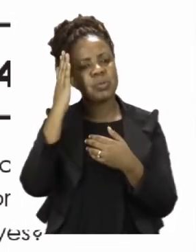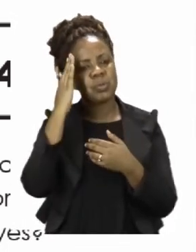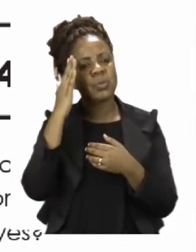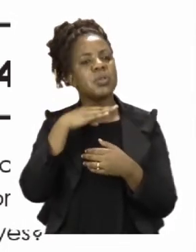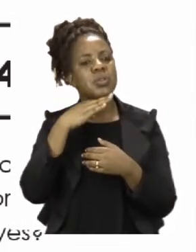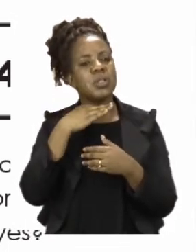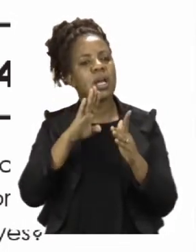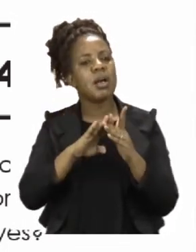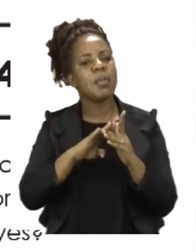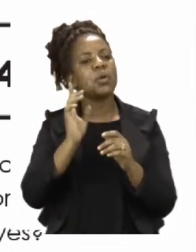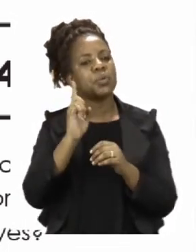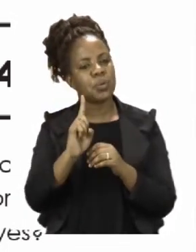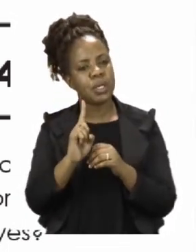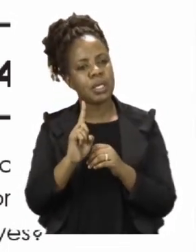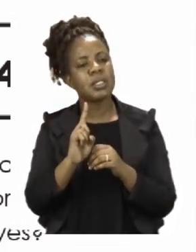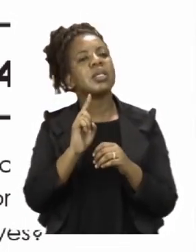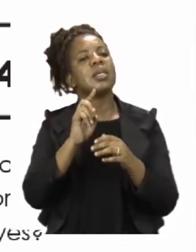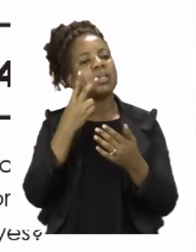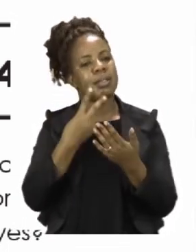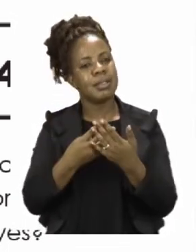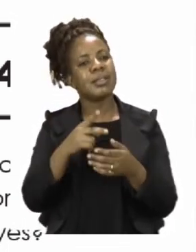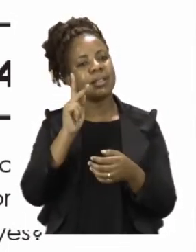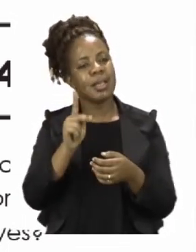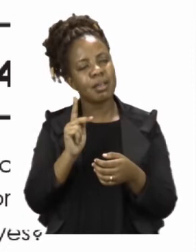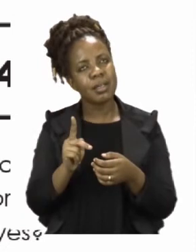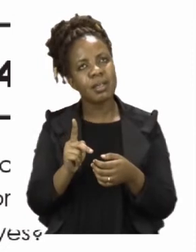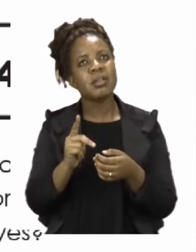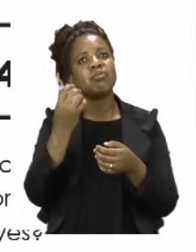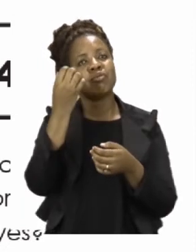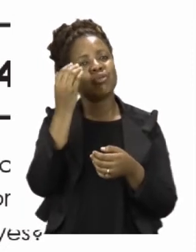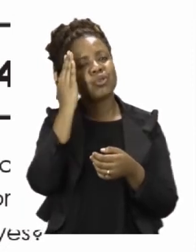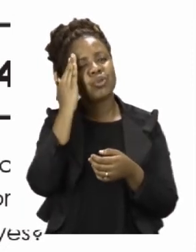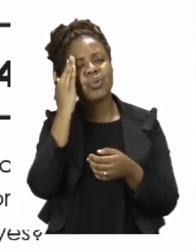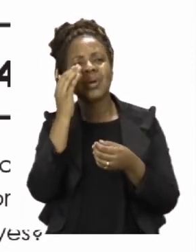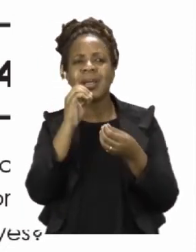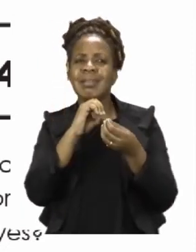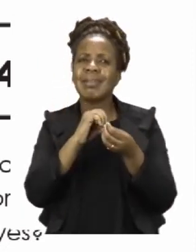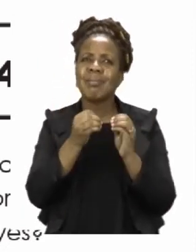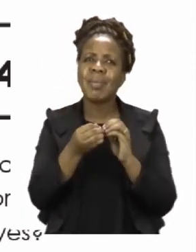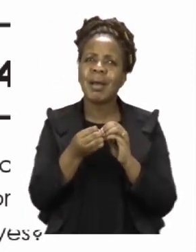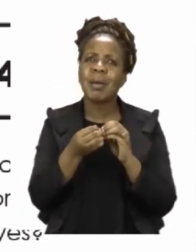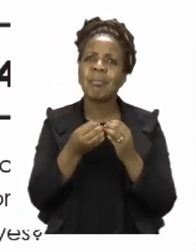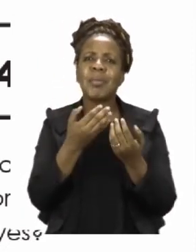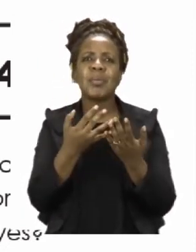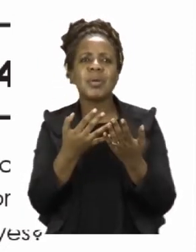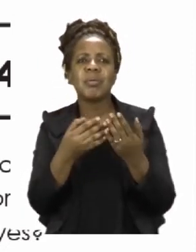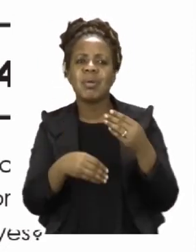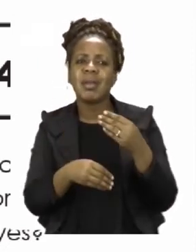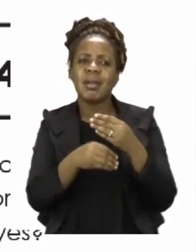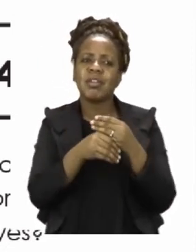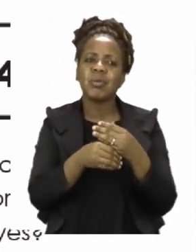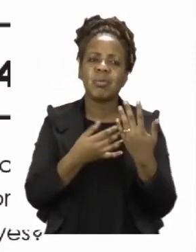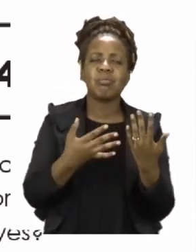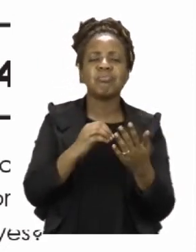only when the sum cannot happen, because the first number is too